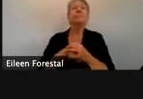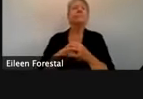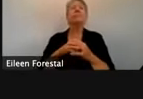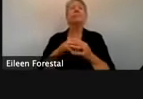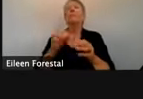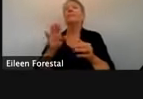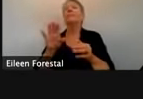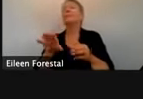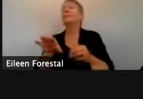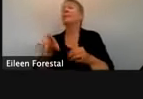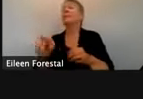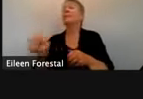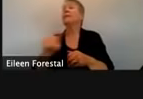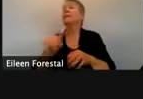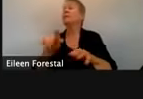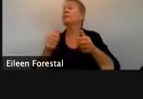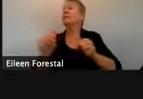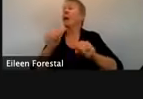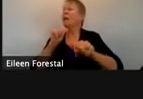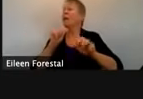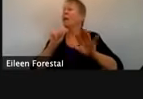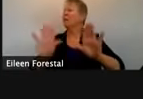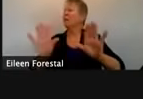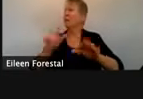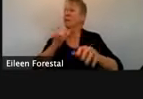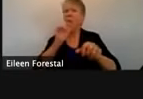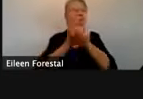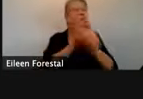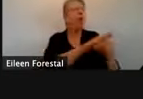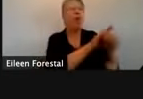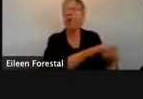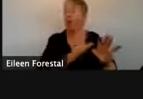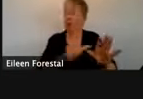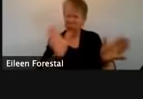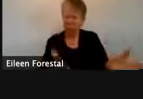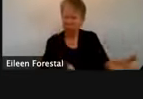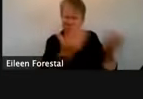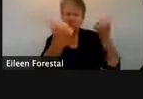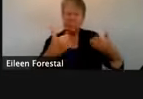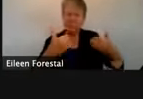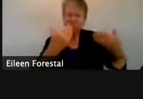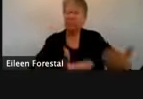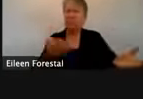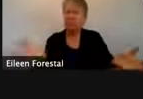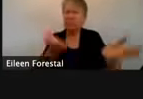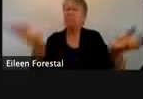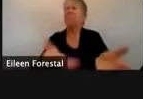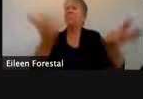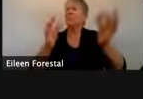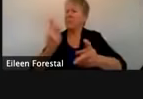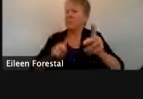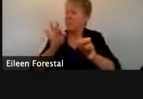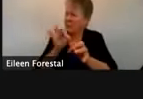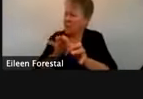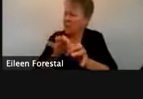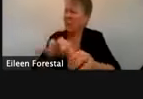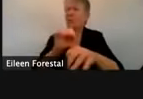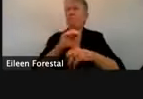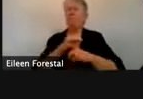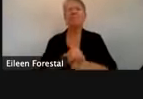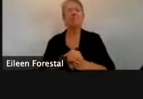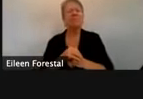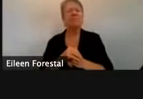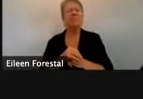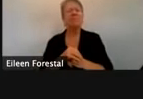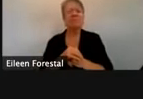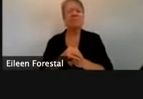as we always have, first and foremost, for public health. Today, I'm also signing an executive order that will move the date